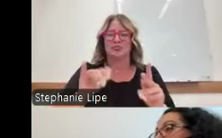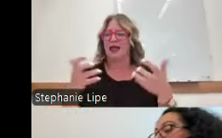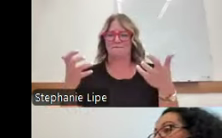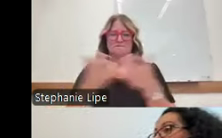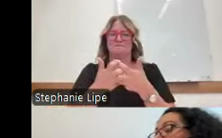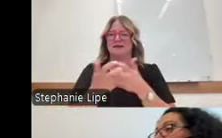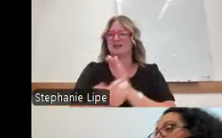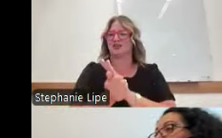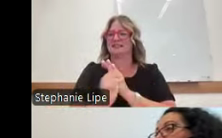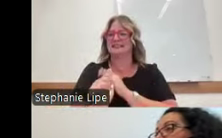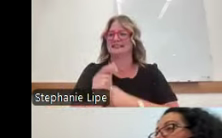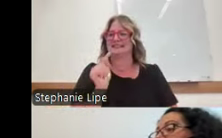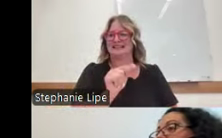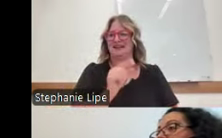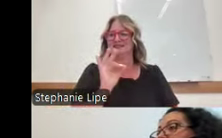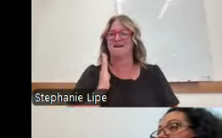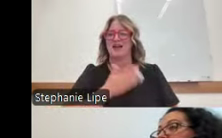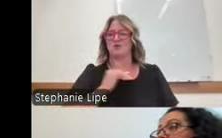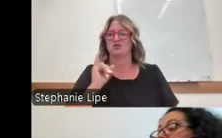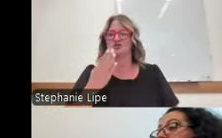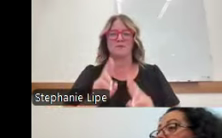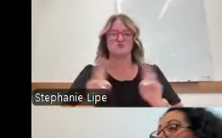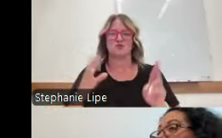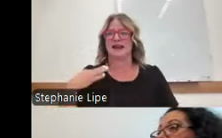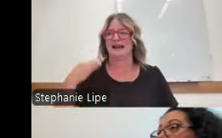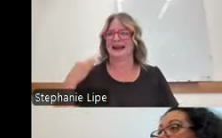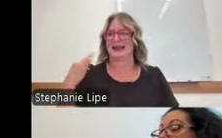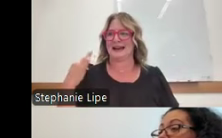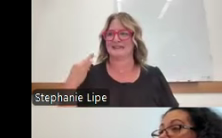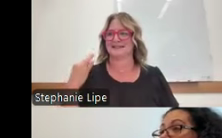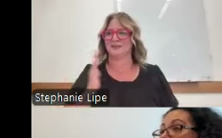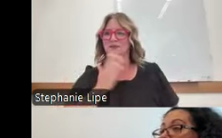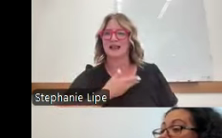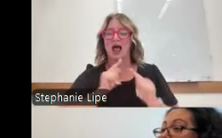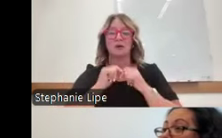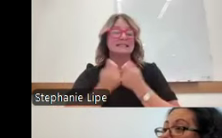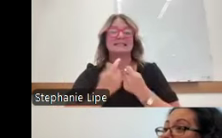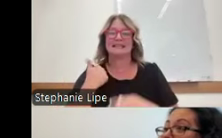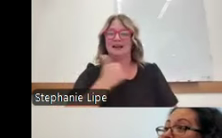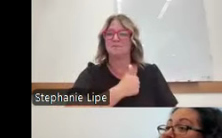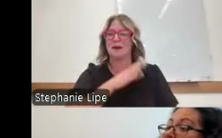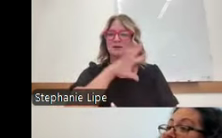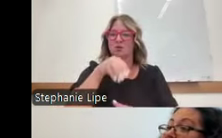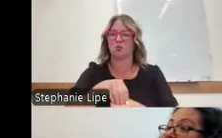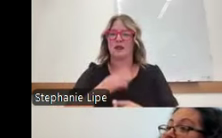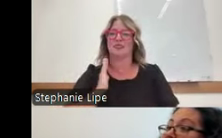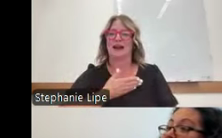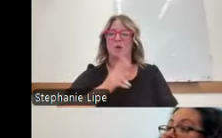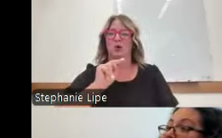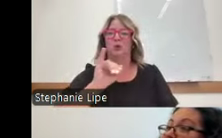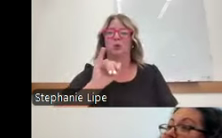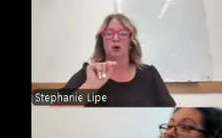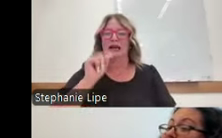presents longevity in jobs and gives skill match to the employees, to the employer. And our